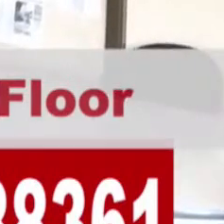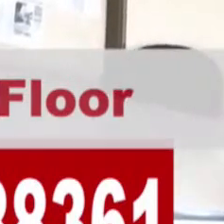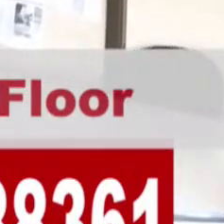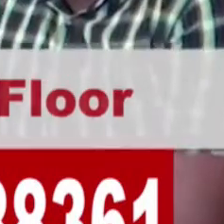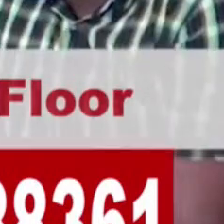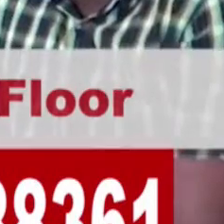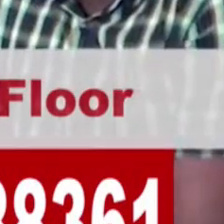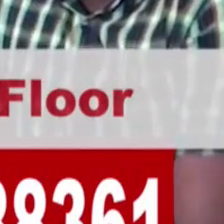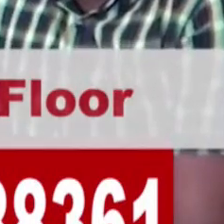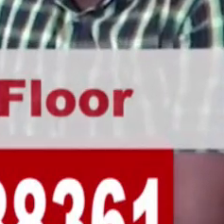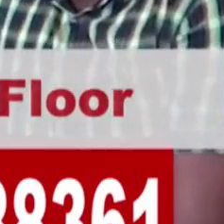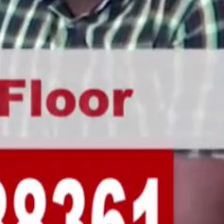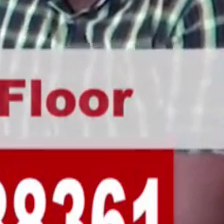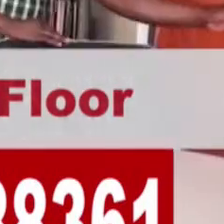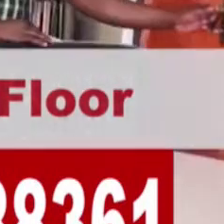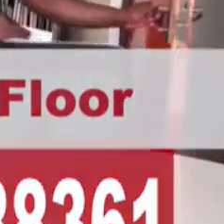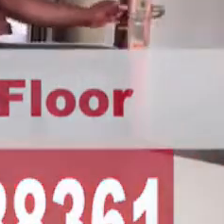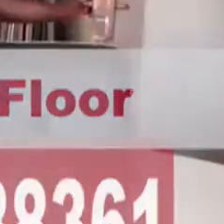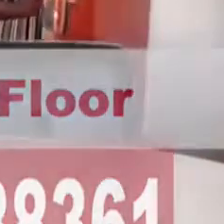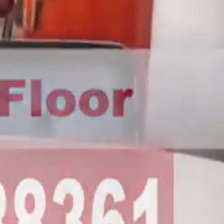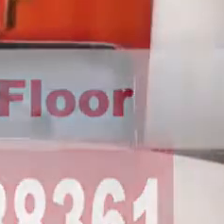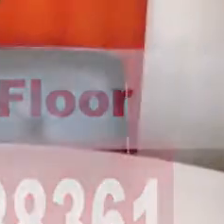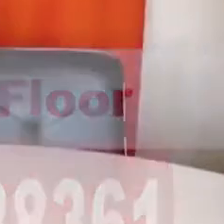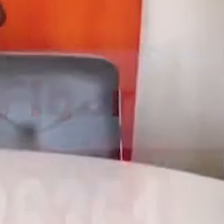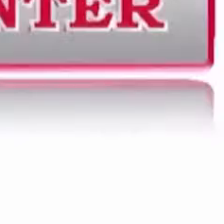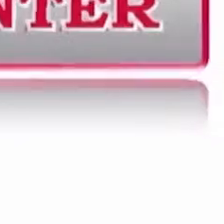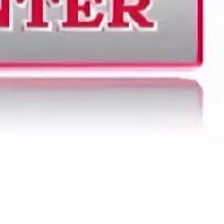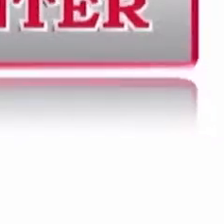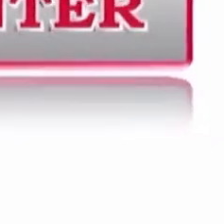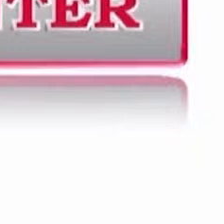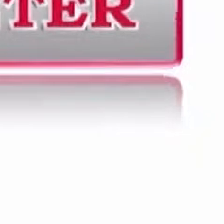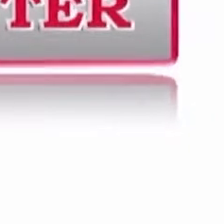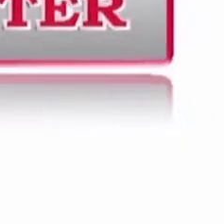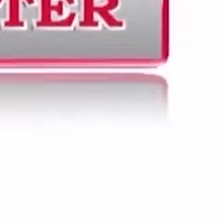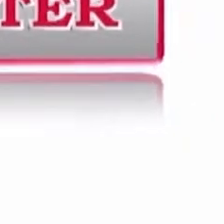0778-288-361. We also have other branches in Mbara and Jinja.